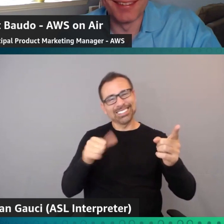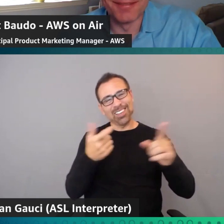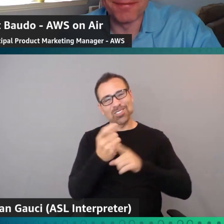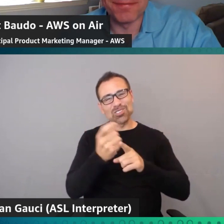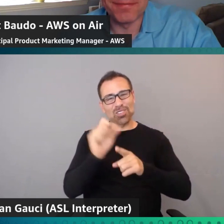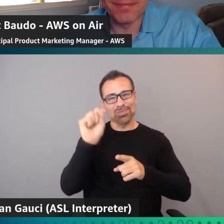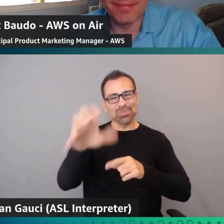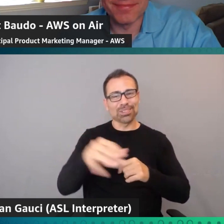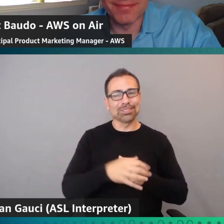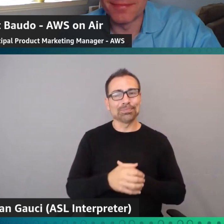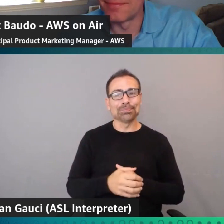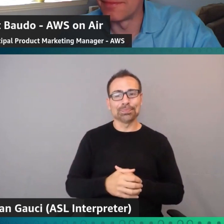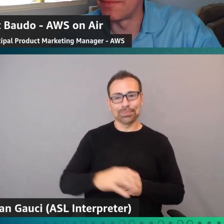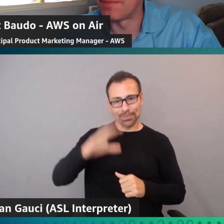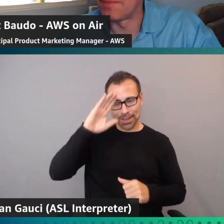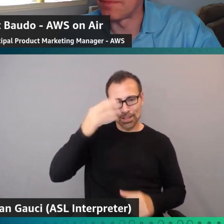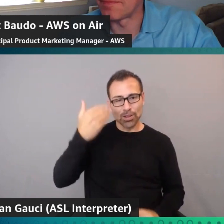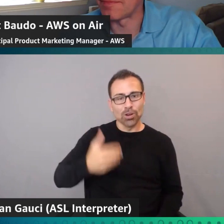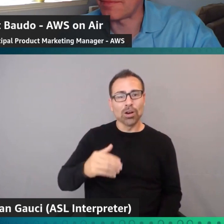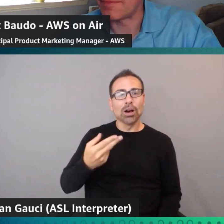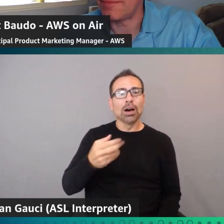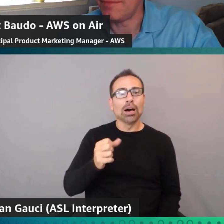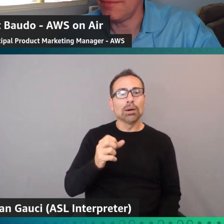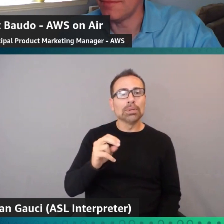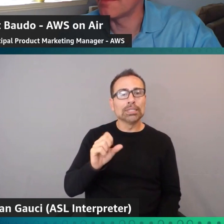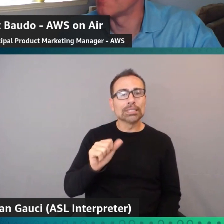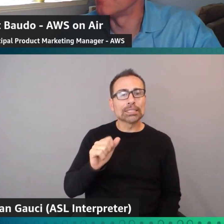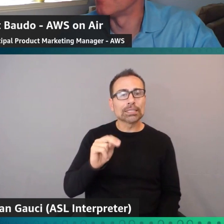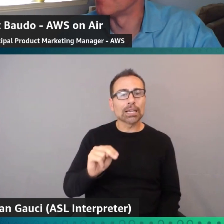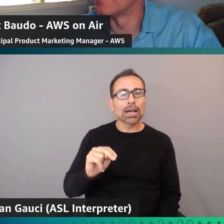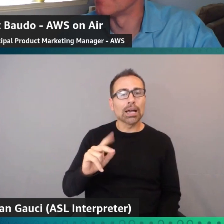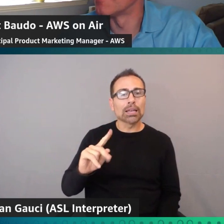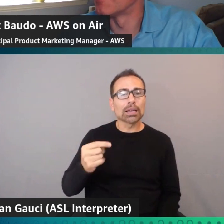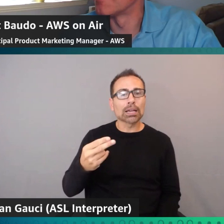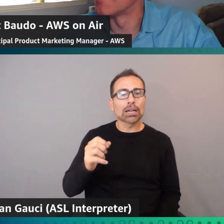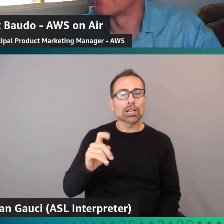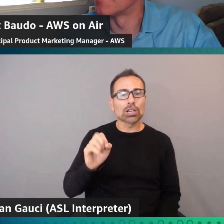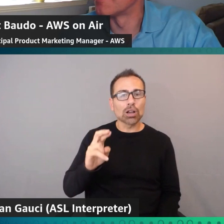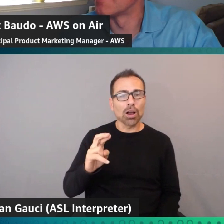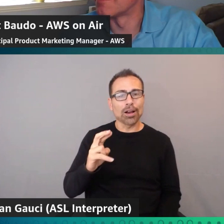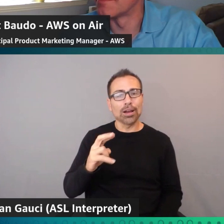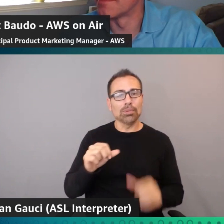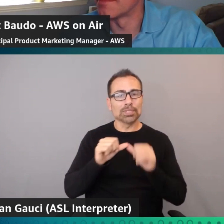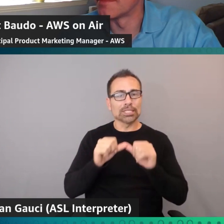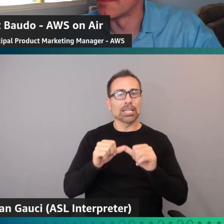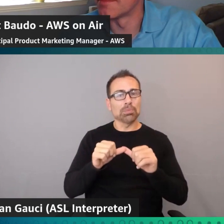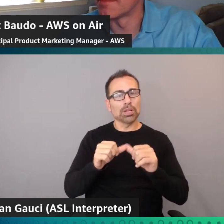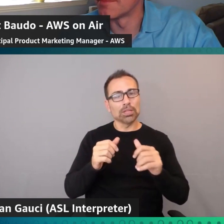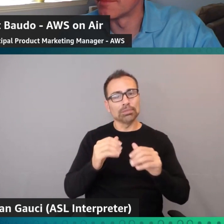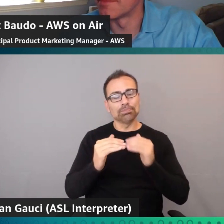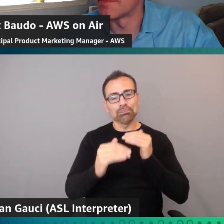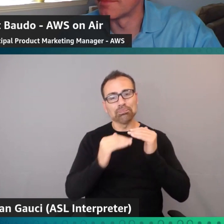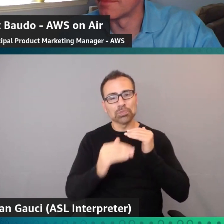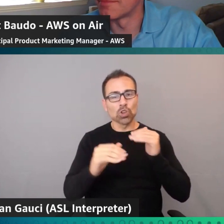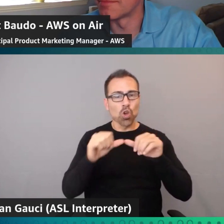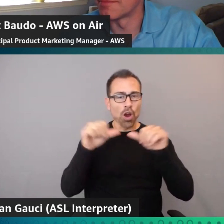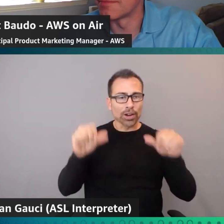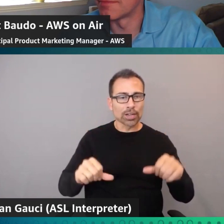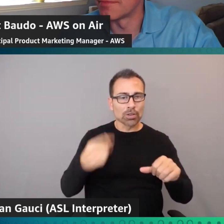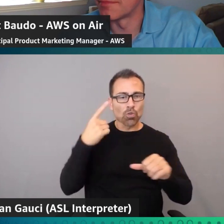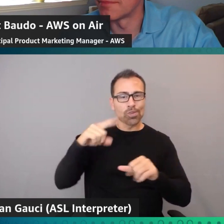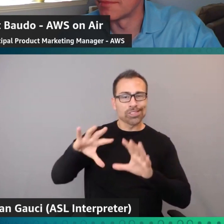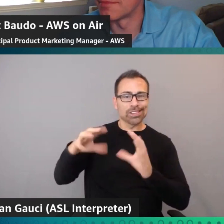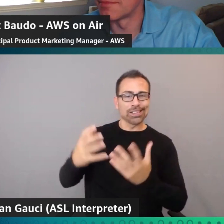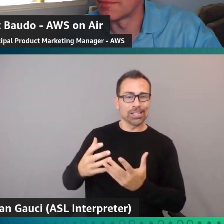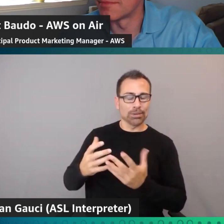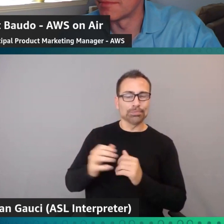I'm Hassan Kukar. I'm a senior sustainability architect, part of the sustainability engineering team. Our team focuses on building